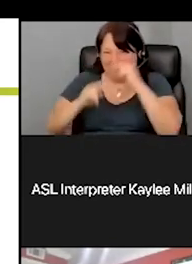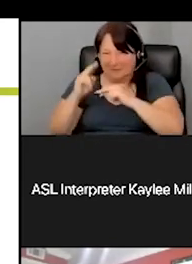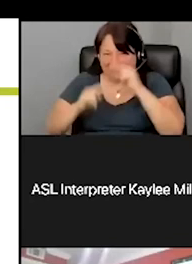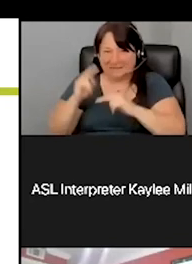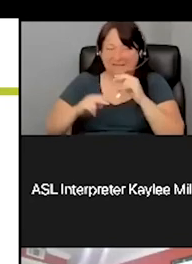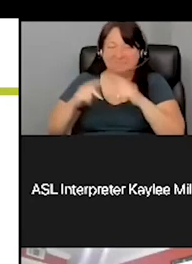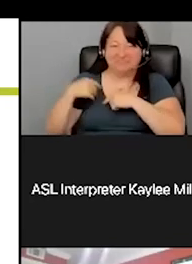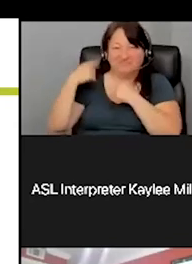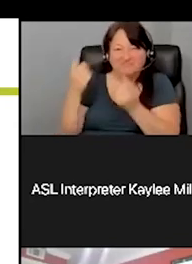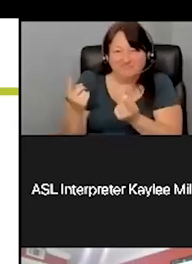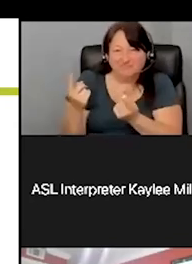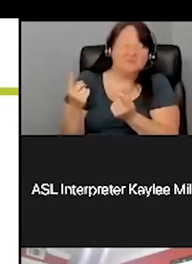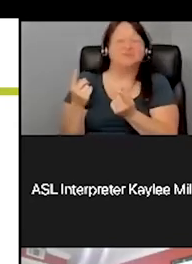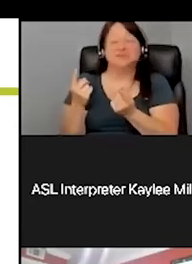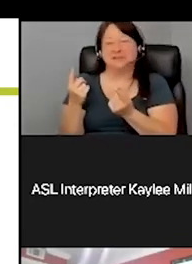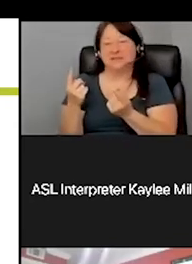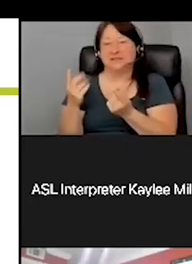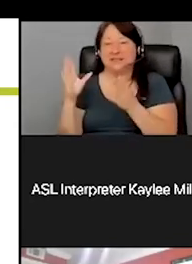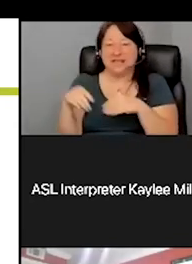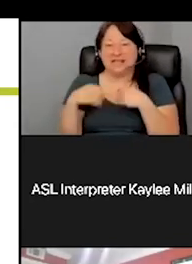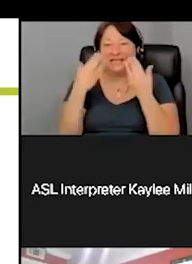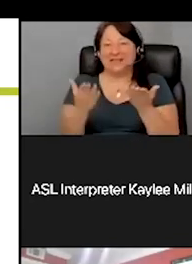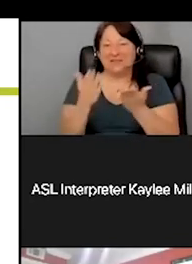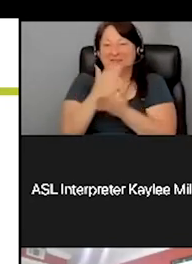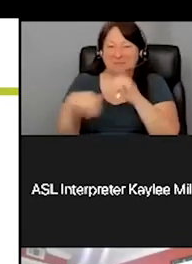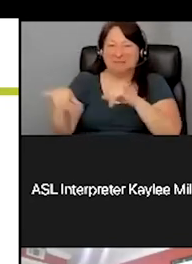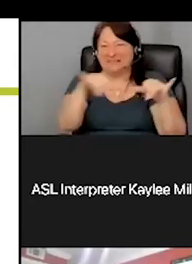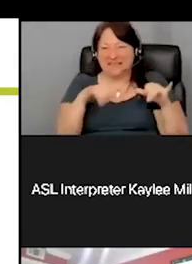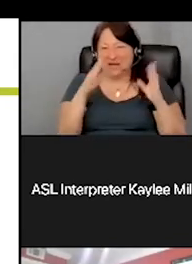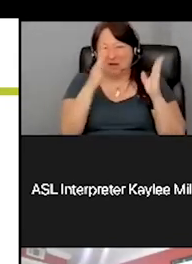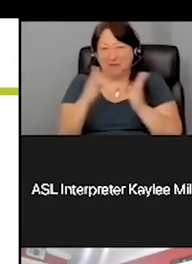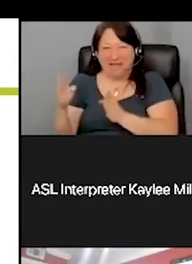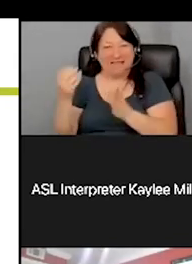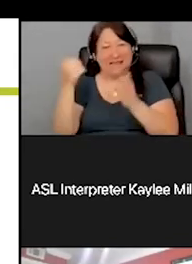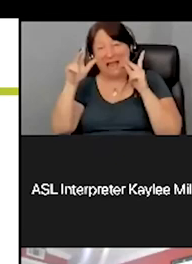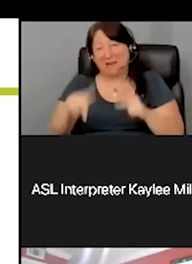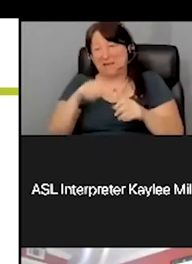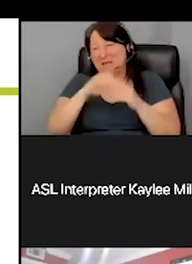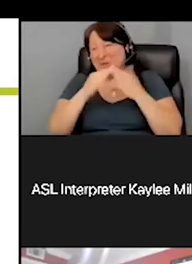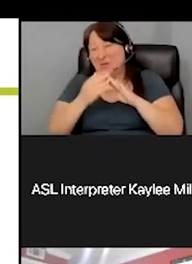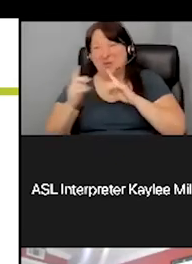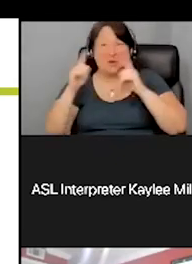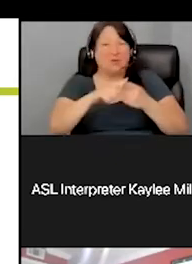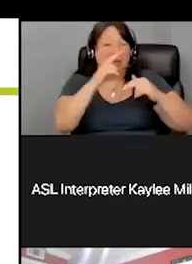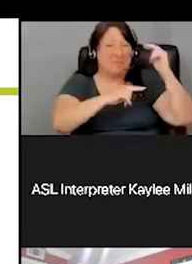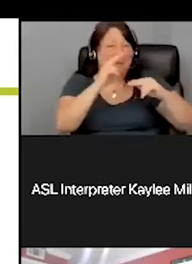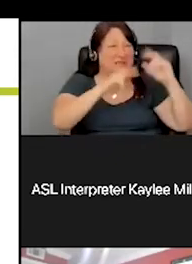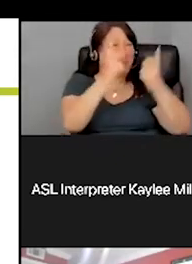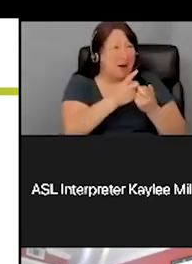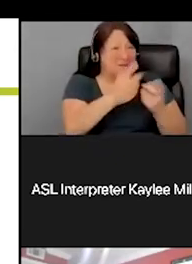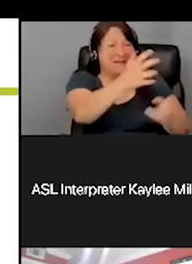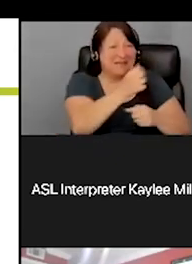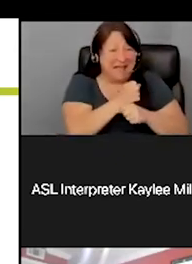traditionally basically give you some standard plans that anyone in the community can go to their building department and then pick up a